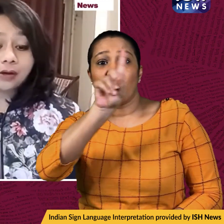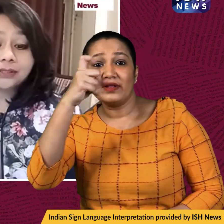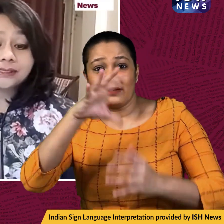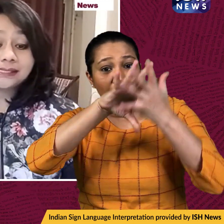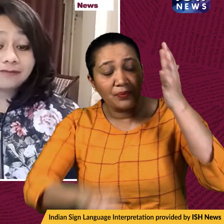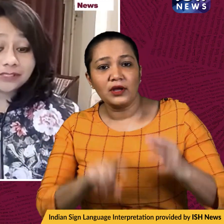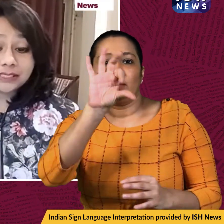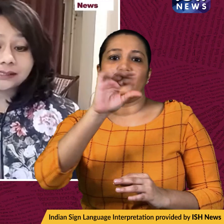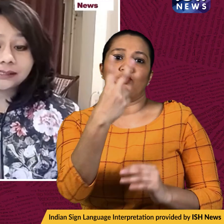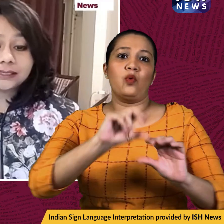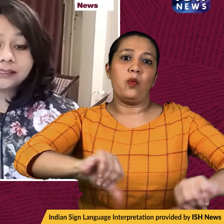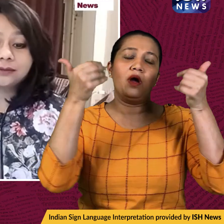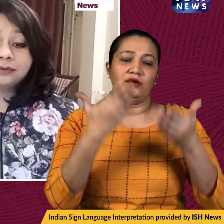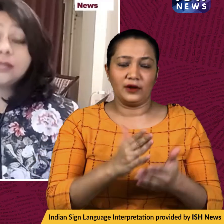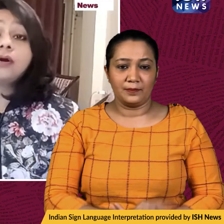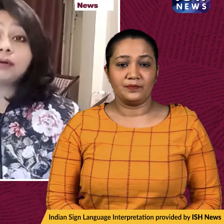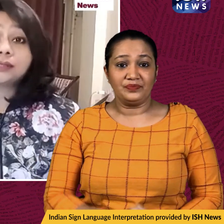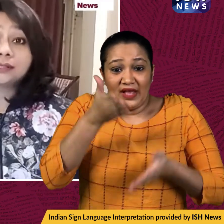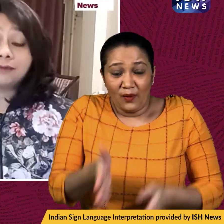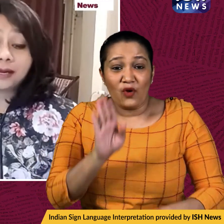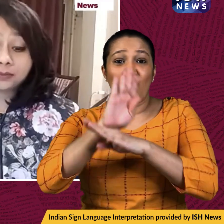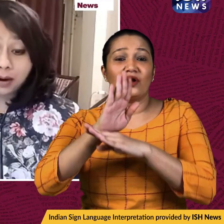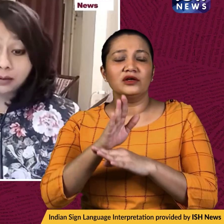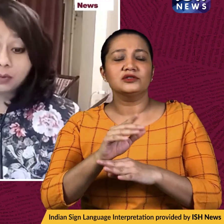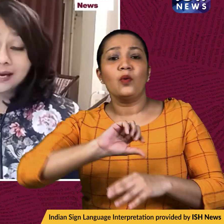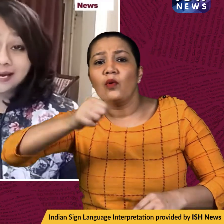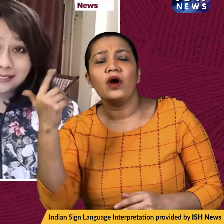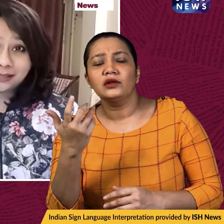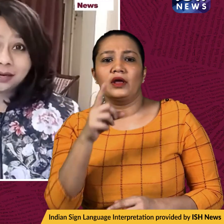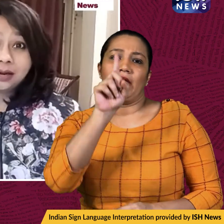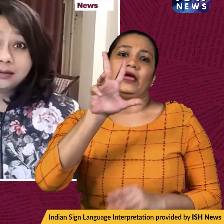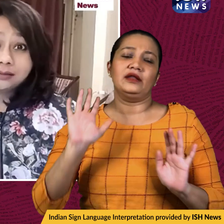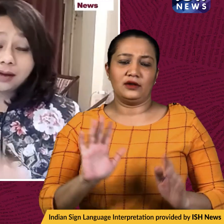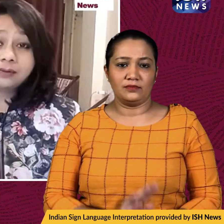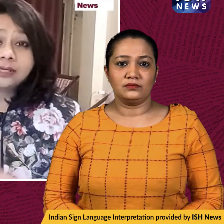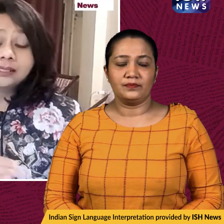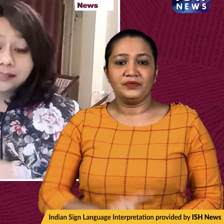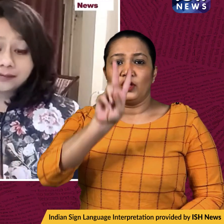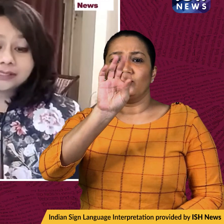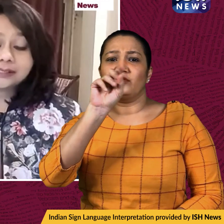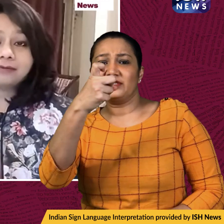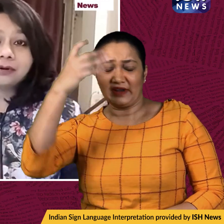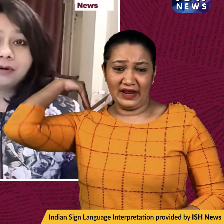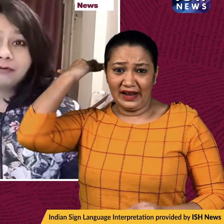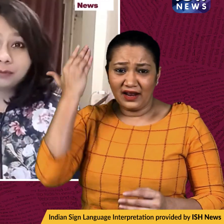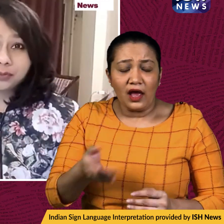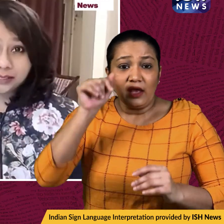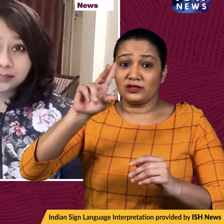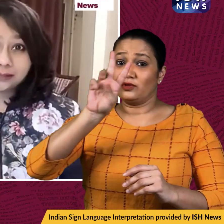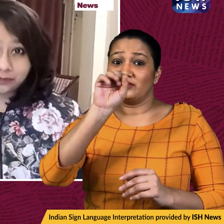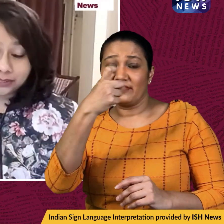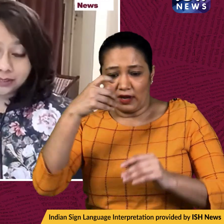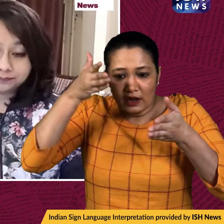out of 117 seats. The ruling Congress, in fact, won 18, down 77